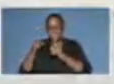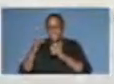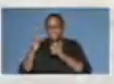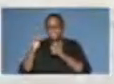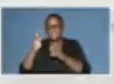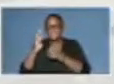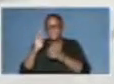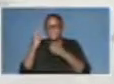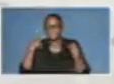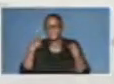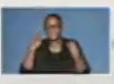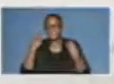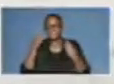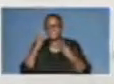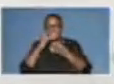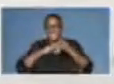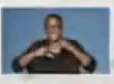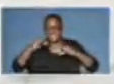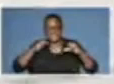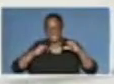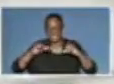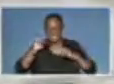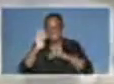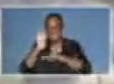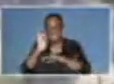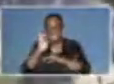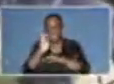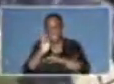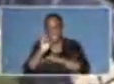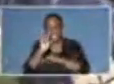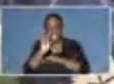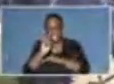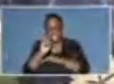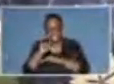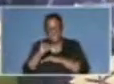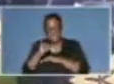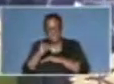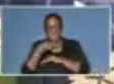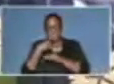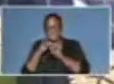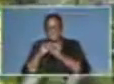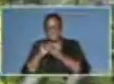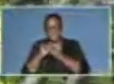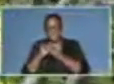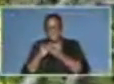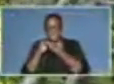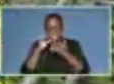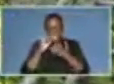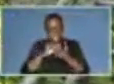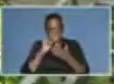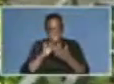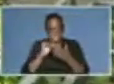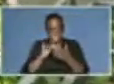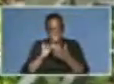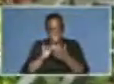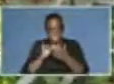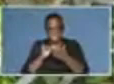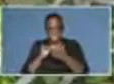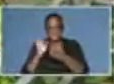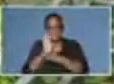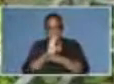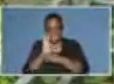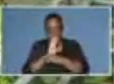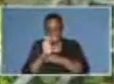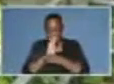home, Damien set his eyes on something new. So I got a scholarship to study international business, a master's in international business,